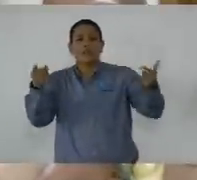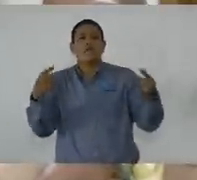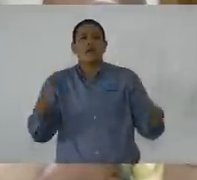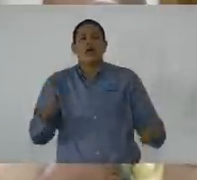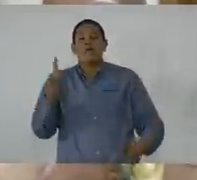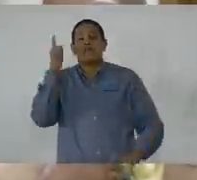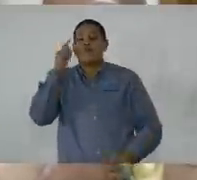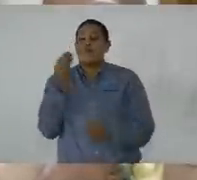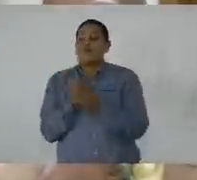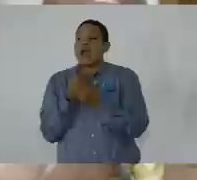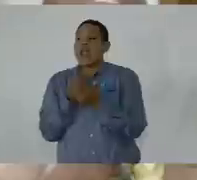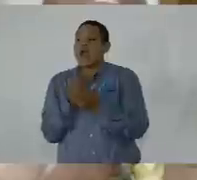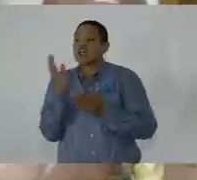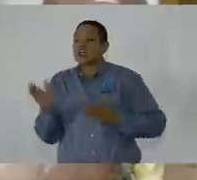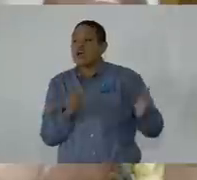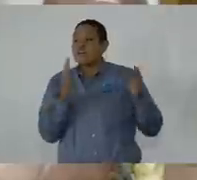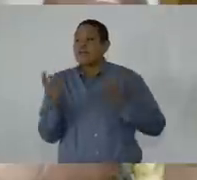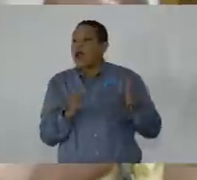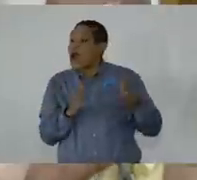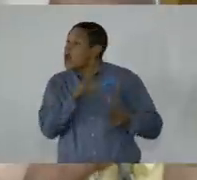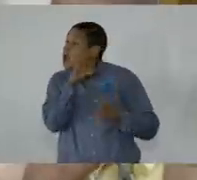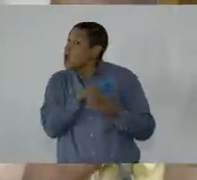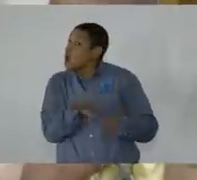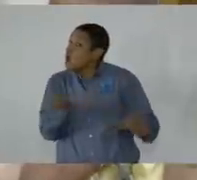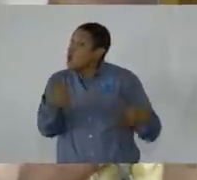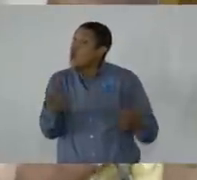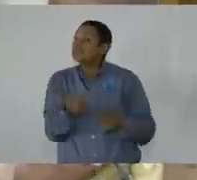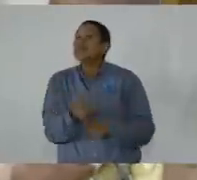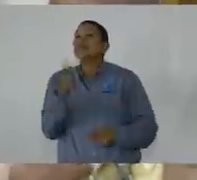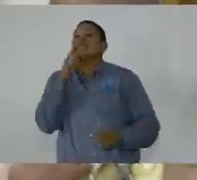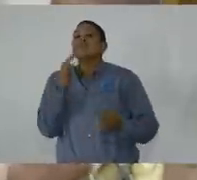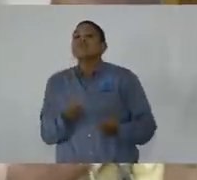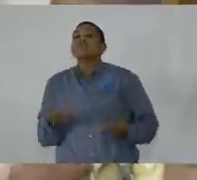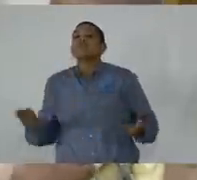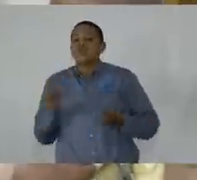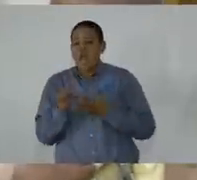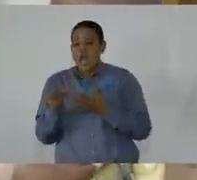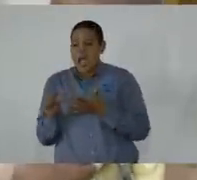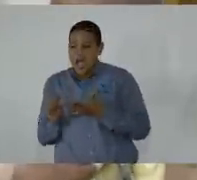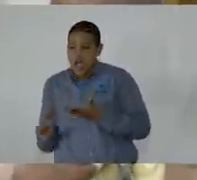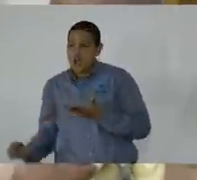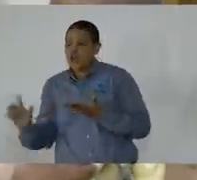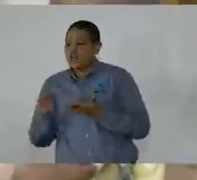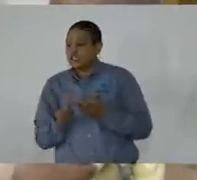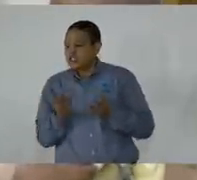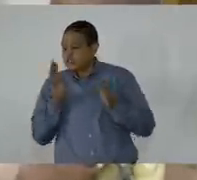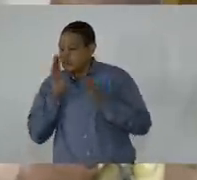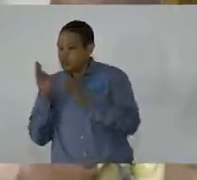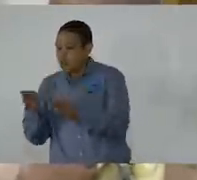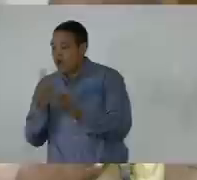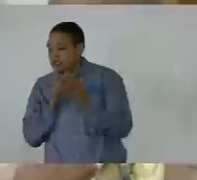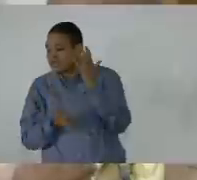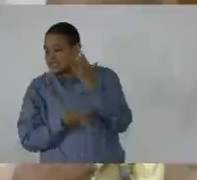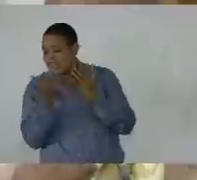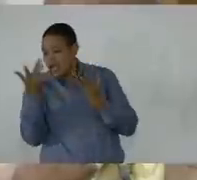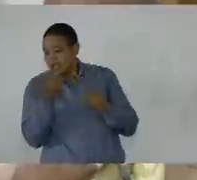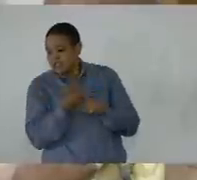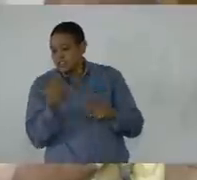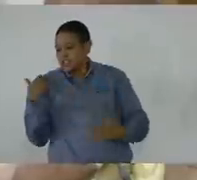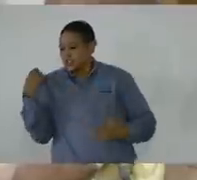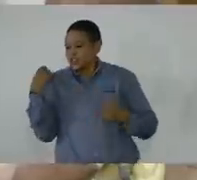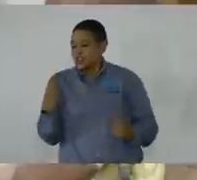on financial planning, including resource allocation towards technology,